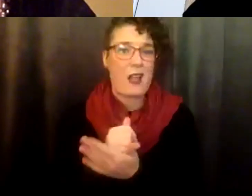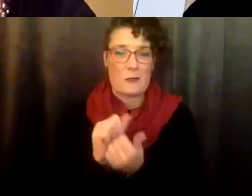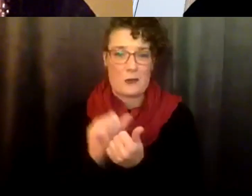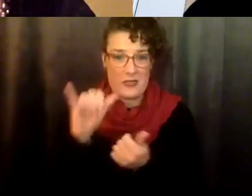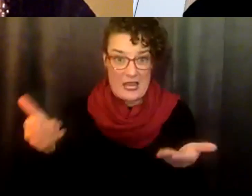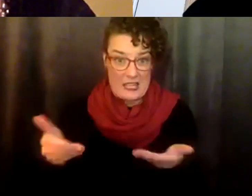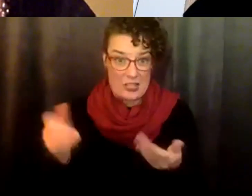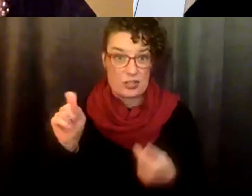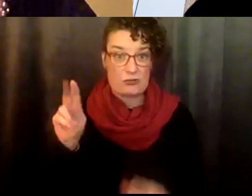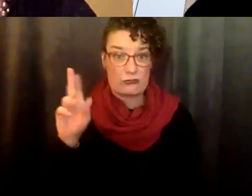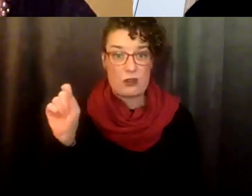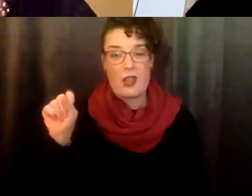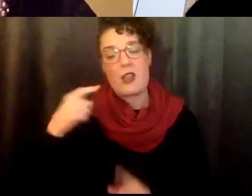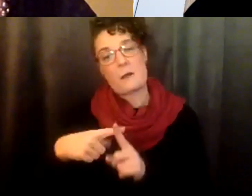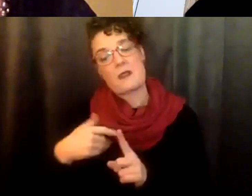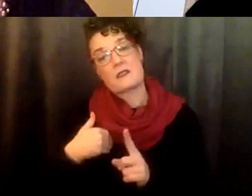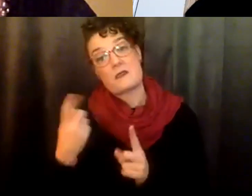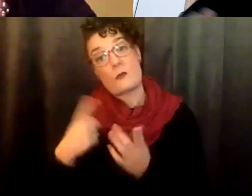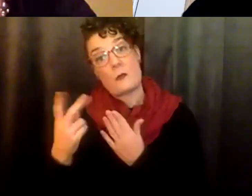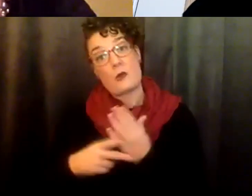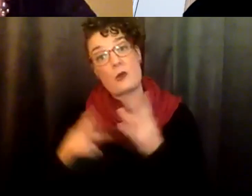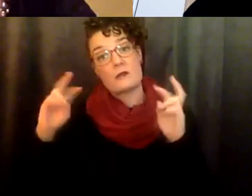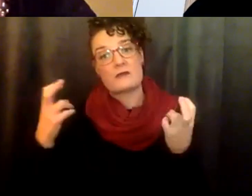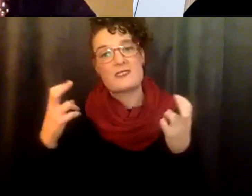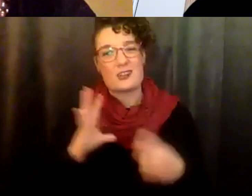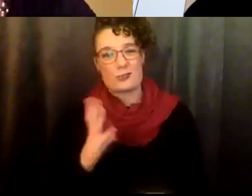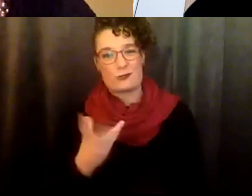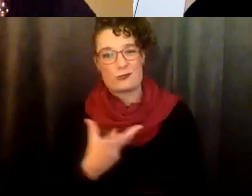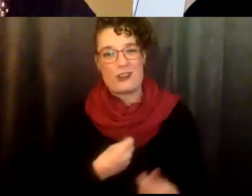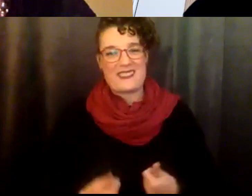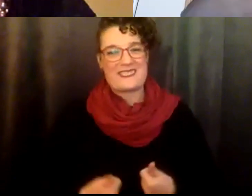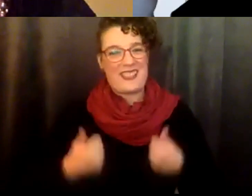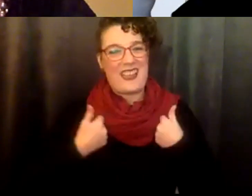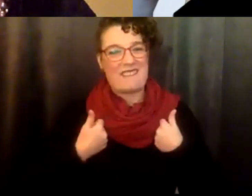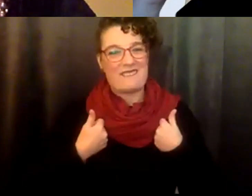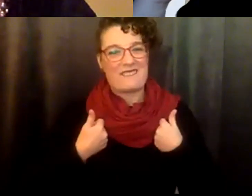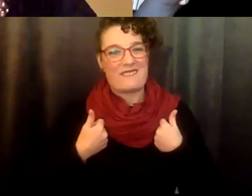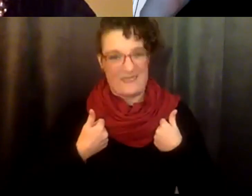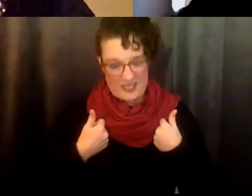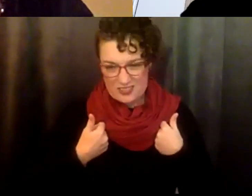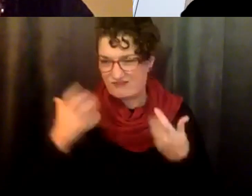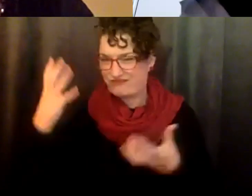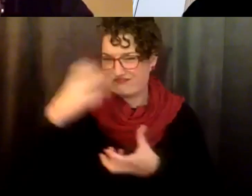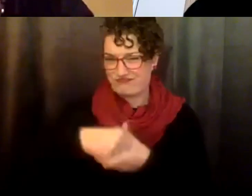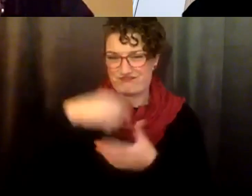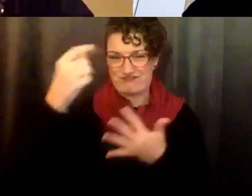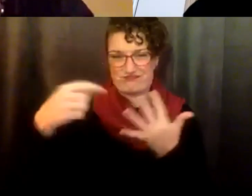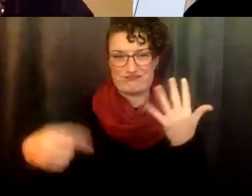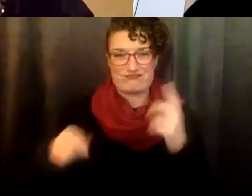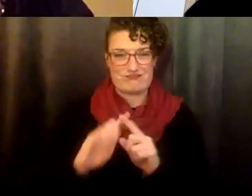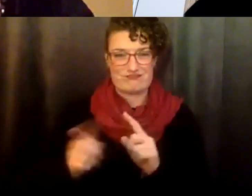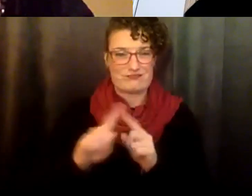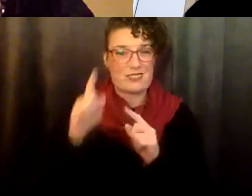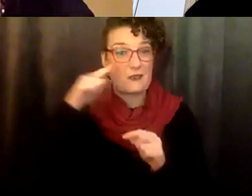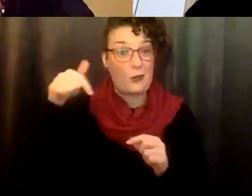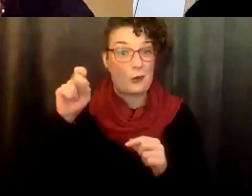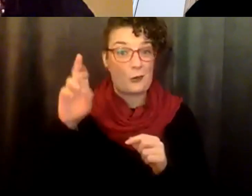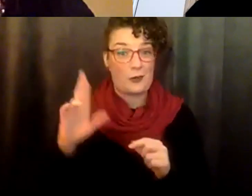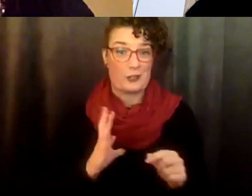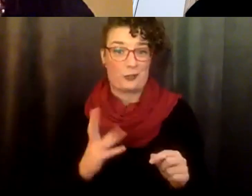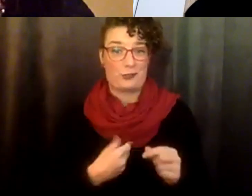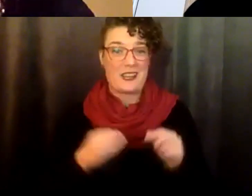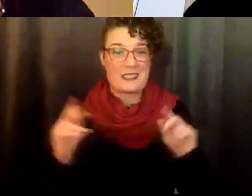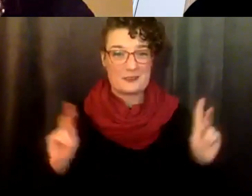as well as a program called Trans Life that does all sorts of stuff for queer folks that are trans